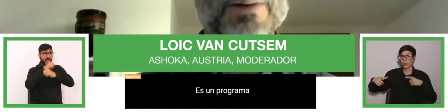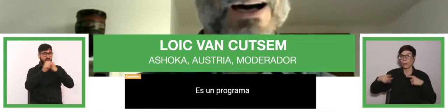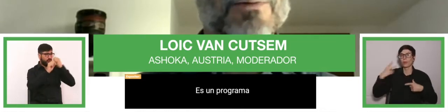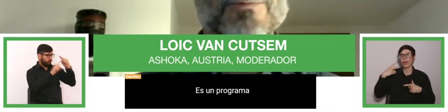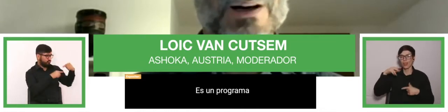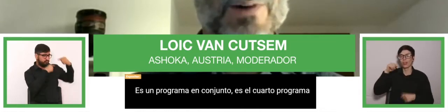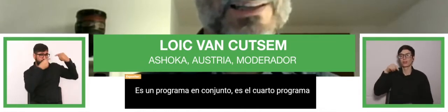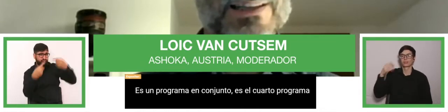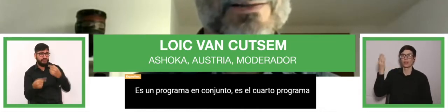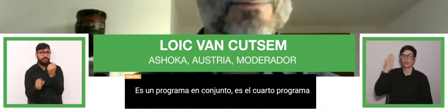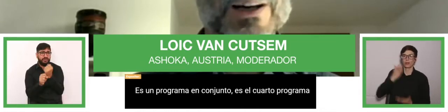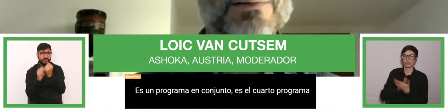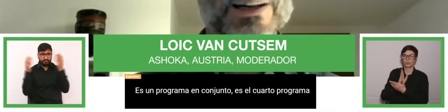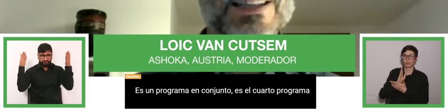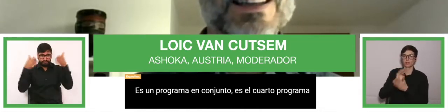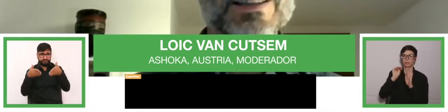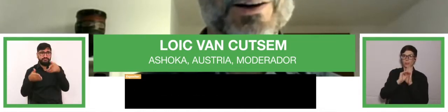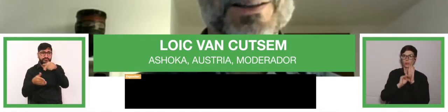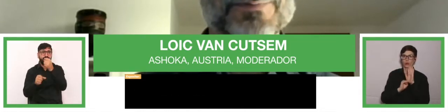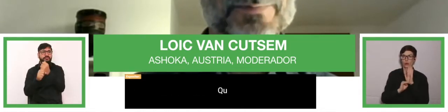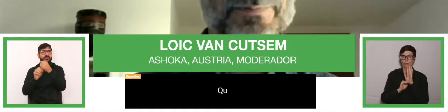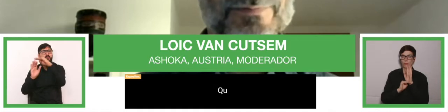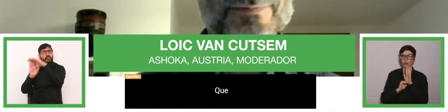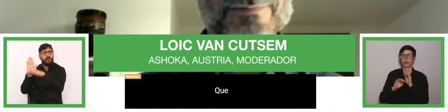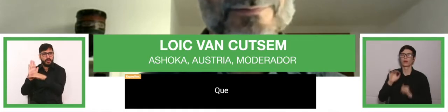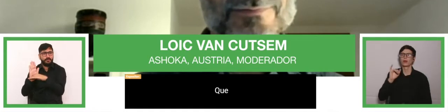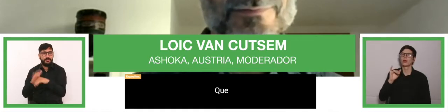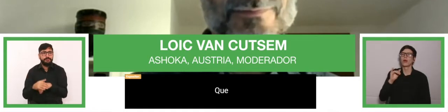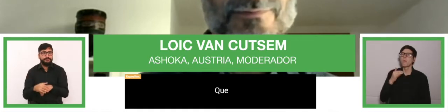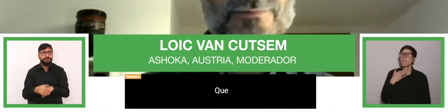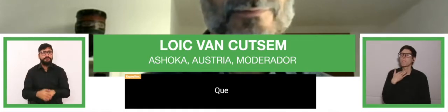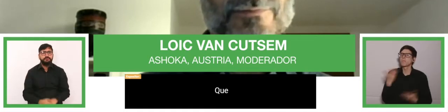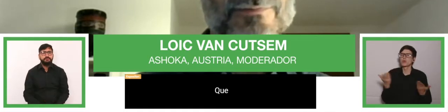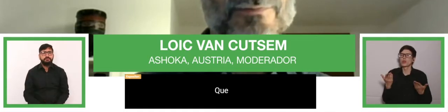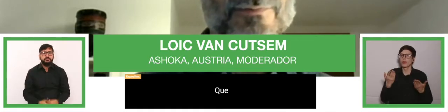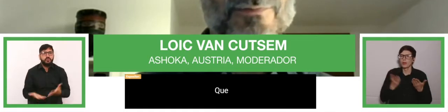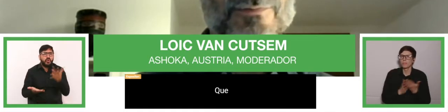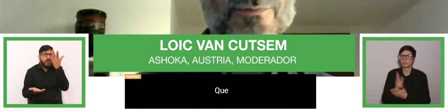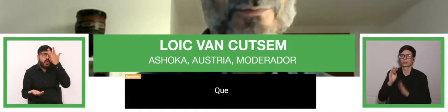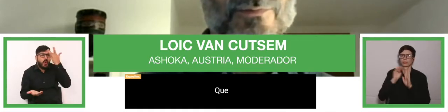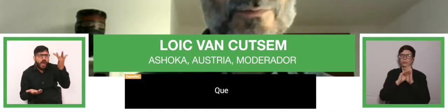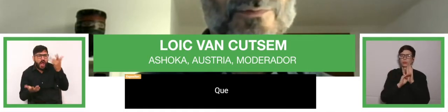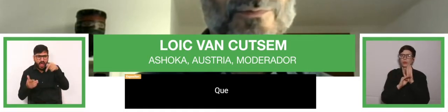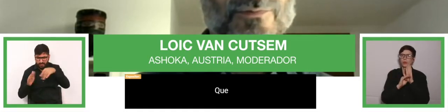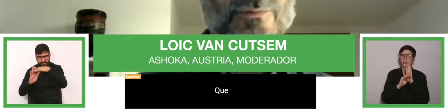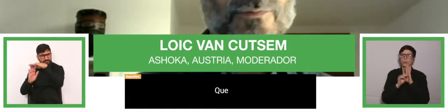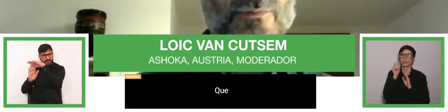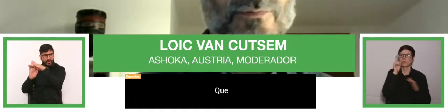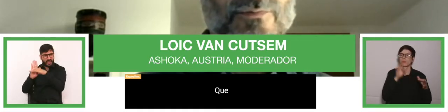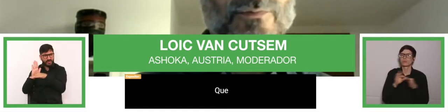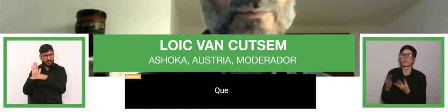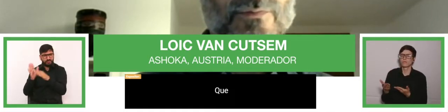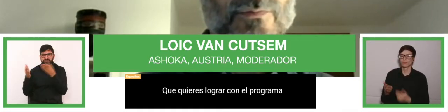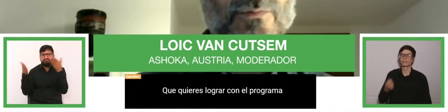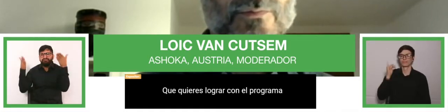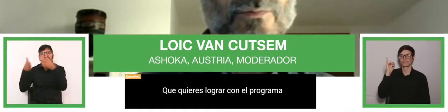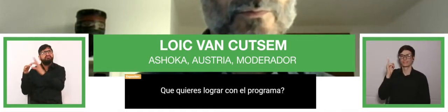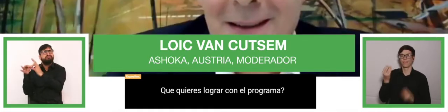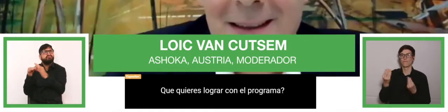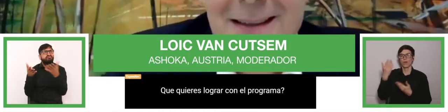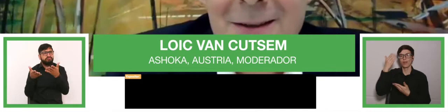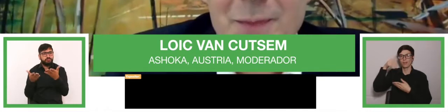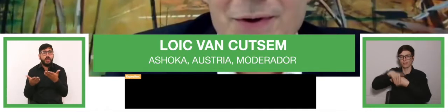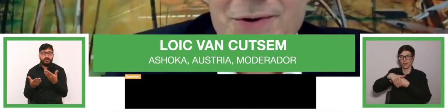this program? Why did this start? Yeah, good afternoon, everyone. On behalf of the